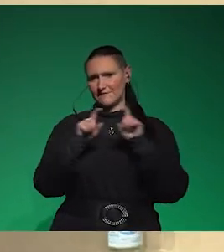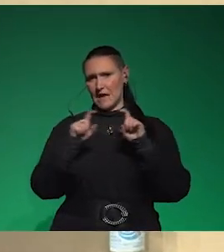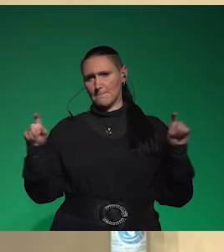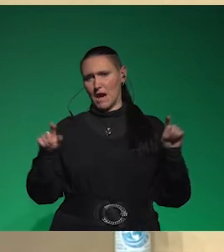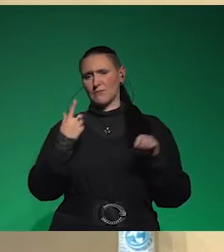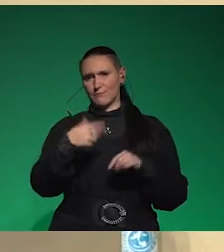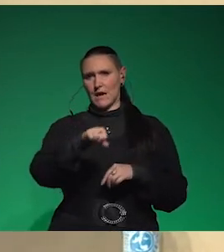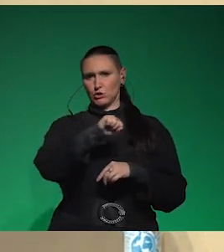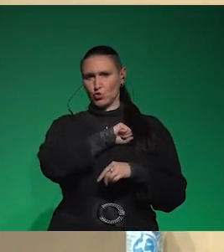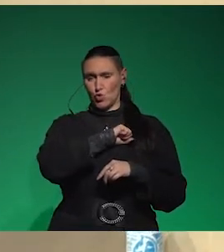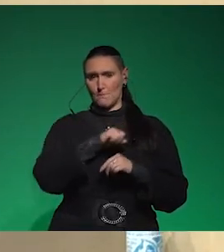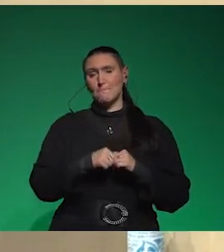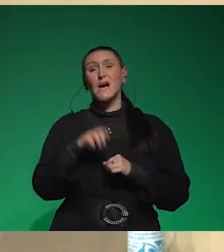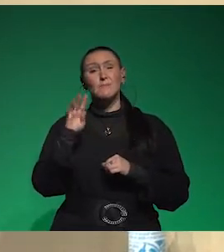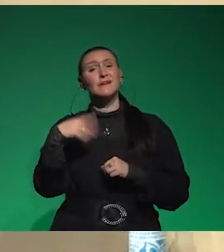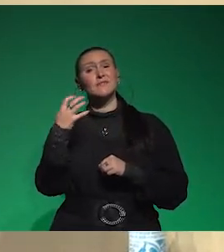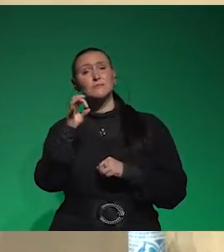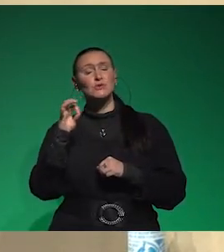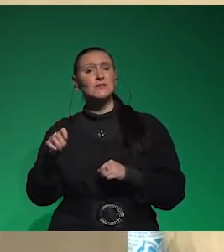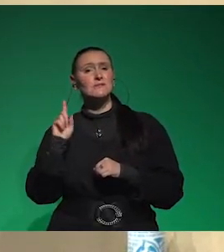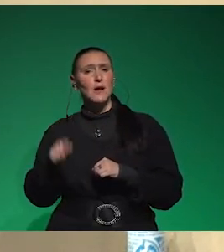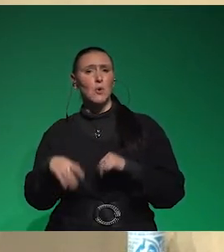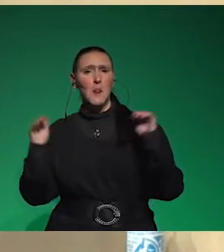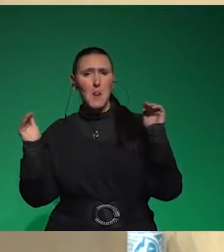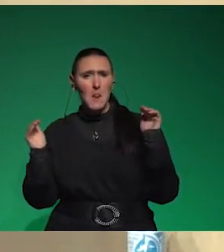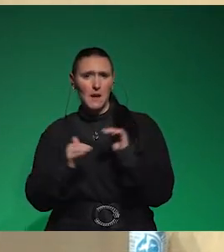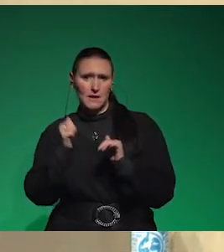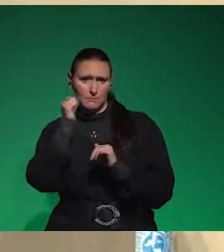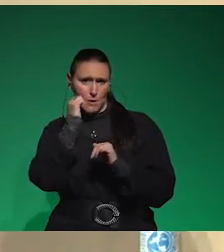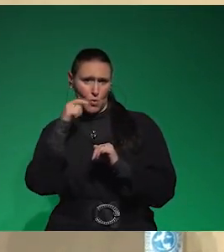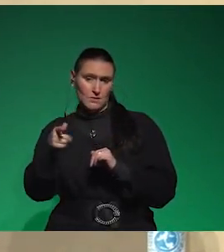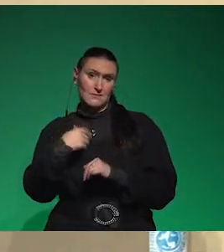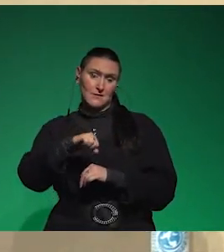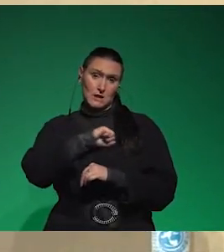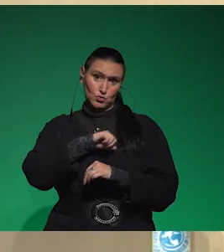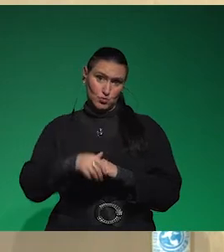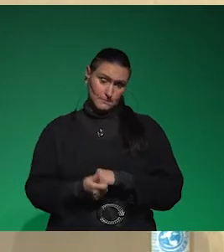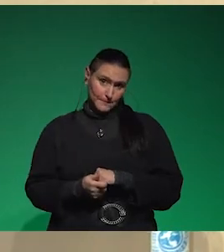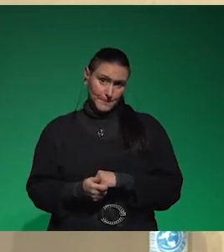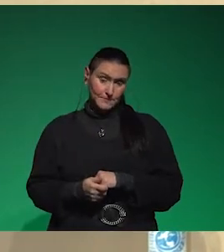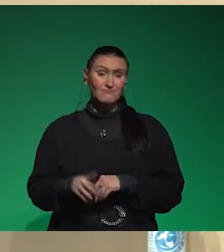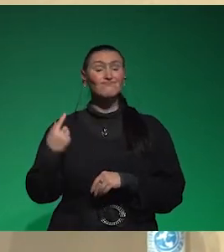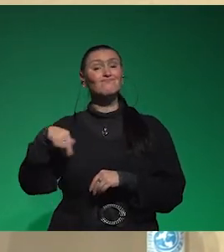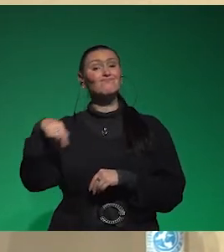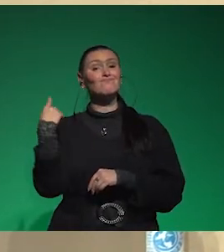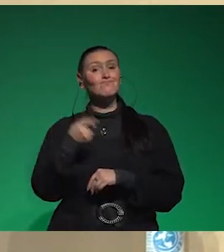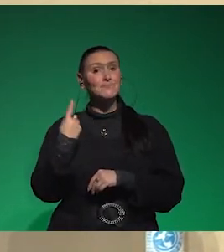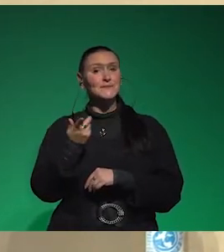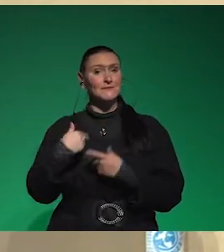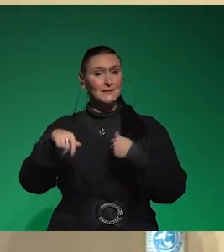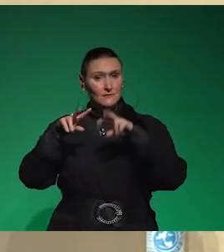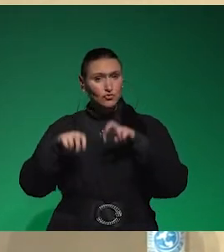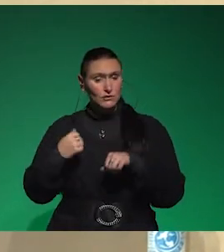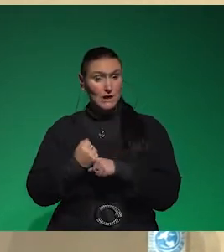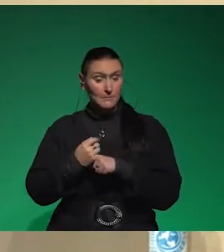of smallholder plots. And we focus mostly with our research on smallholders, because they're more